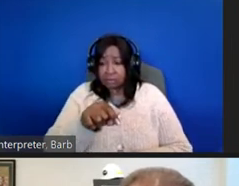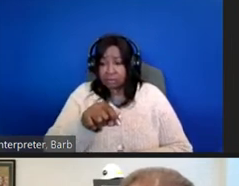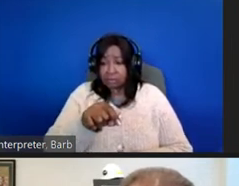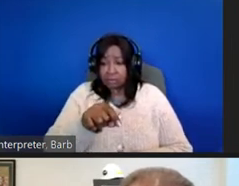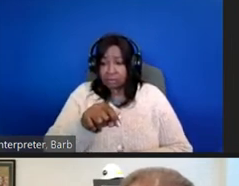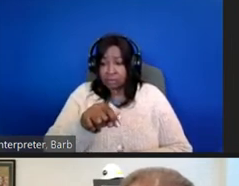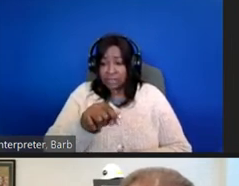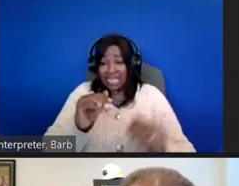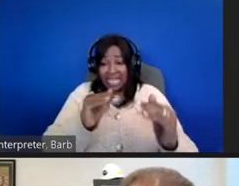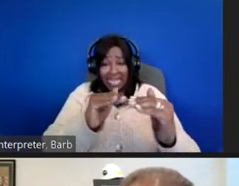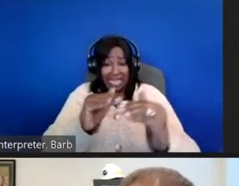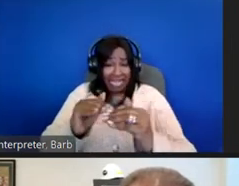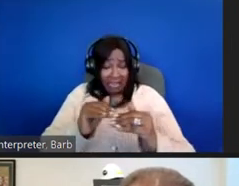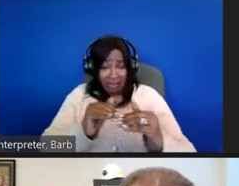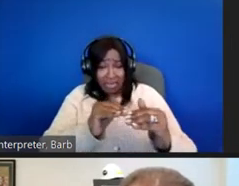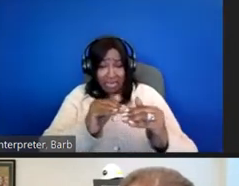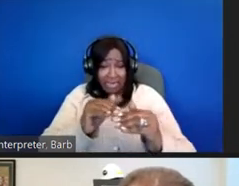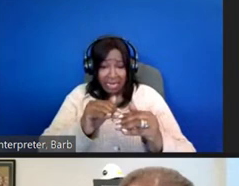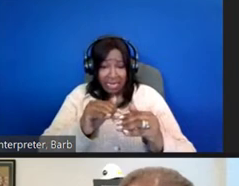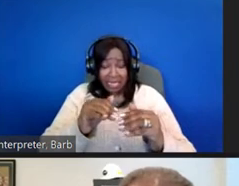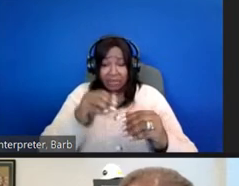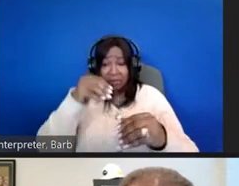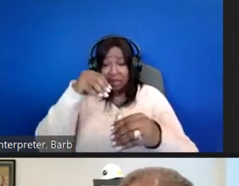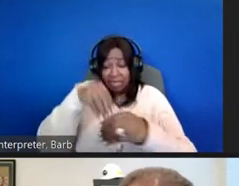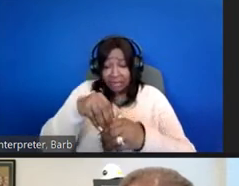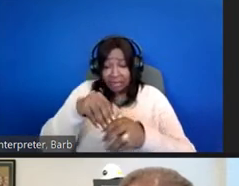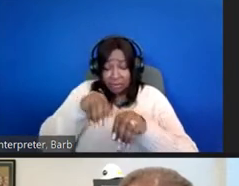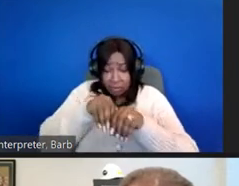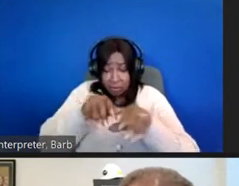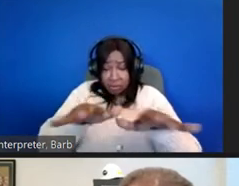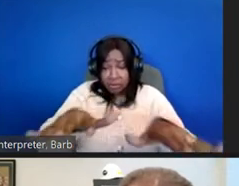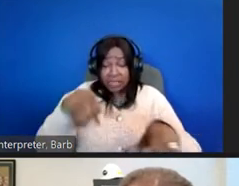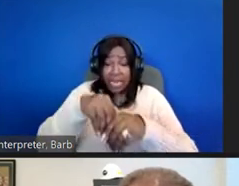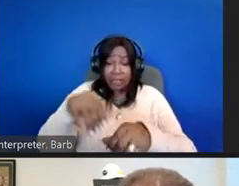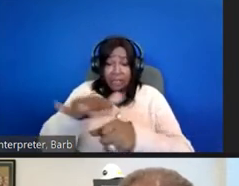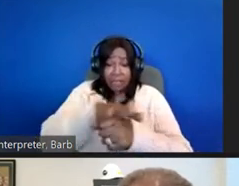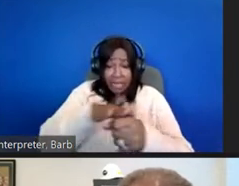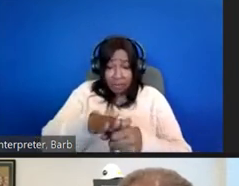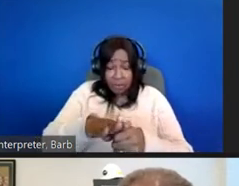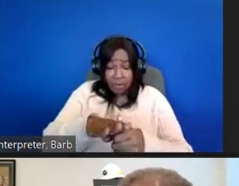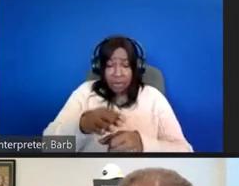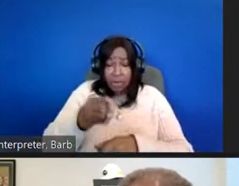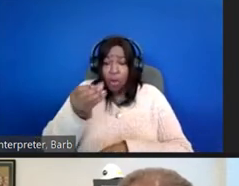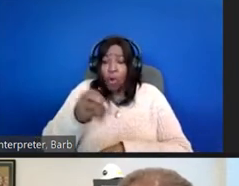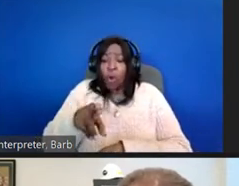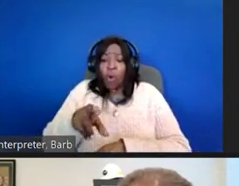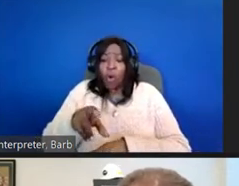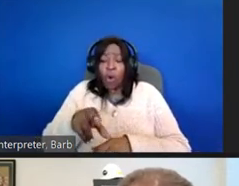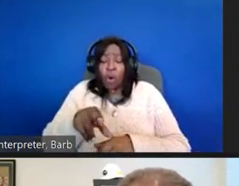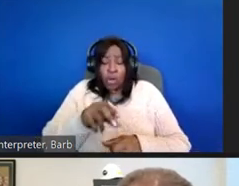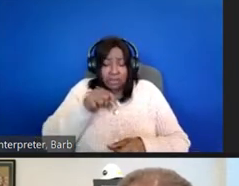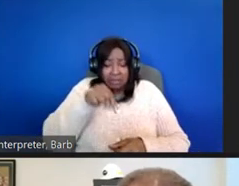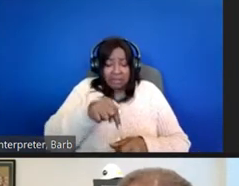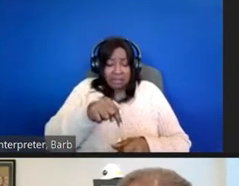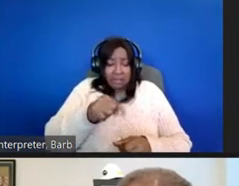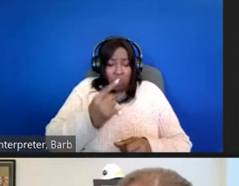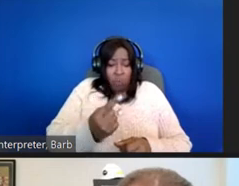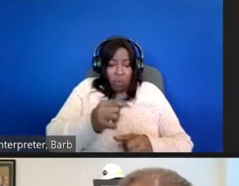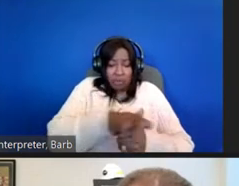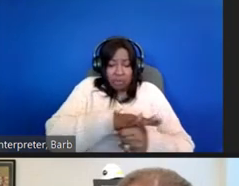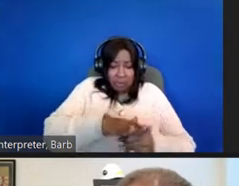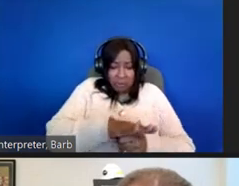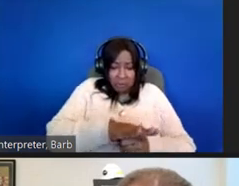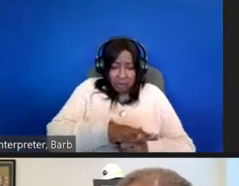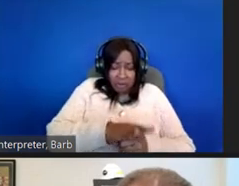evenly distributed with the neighborhoods that we're seeing, like more officers coming in, or is it kind of localized and more touristy areas,